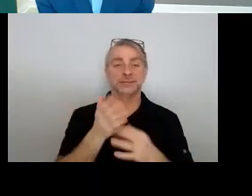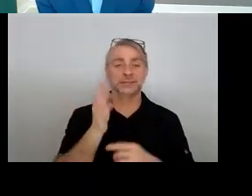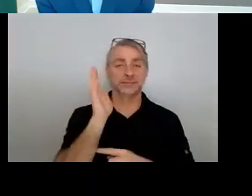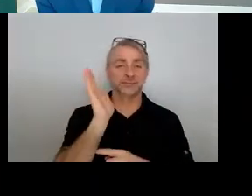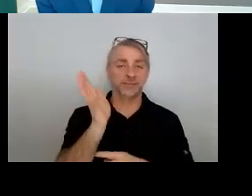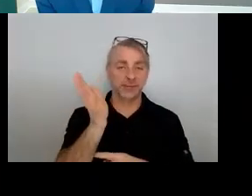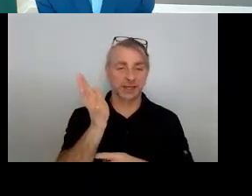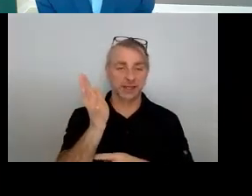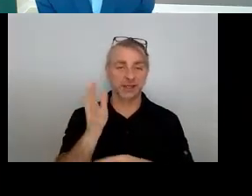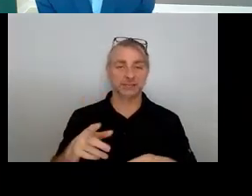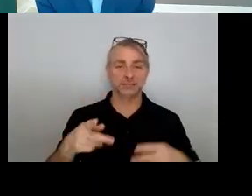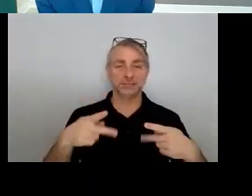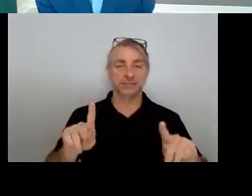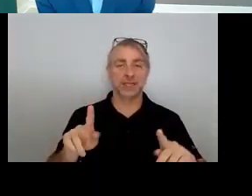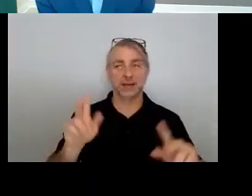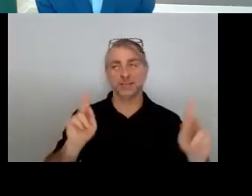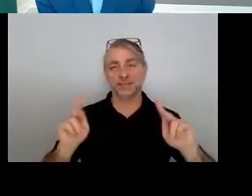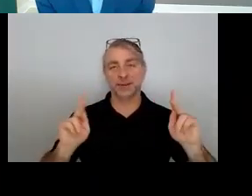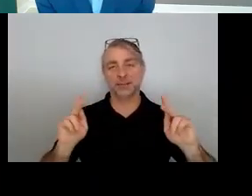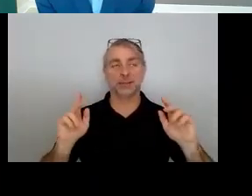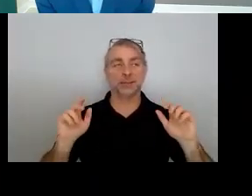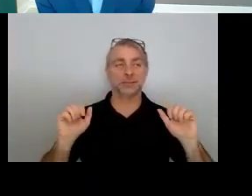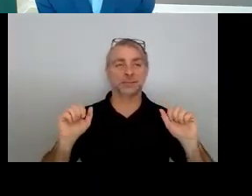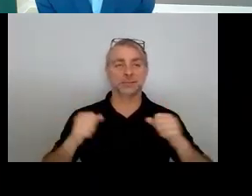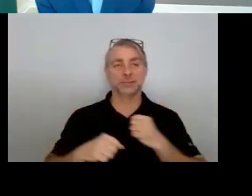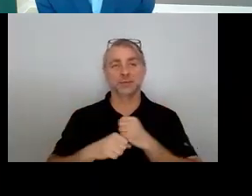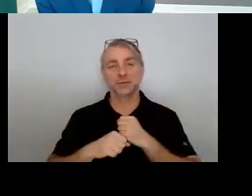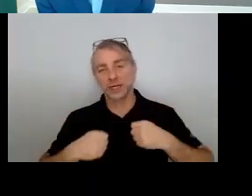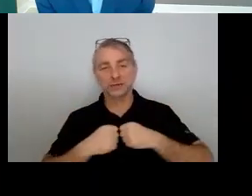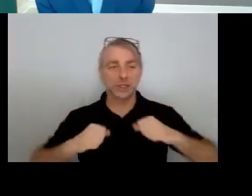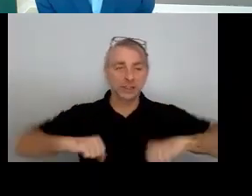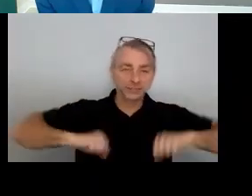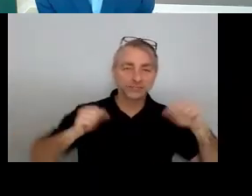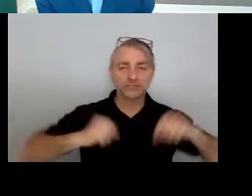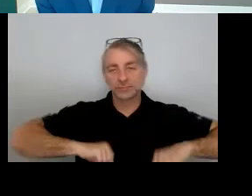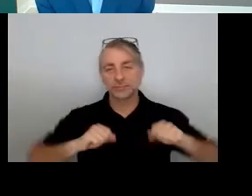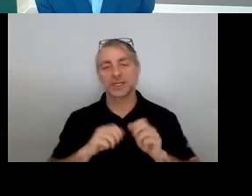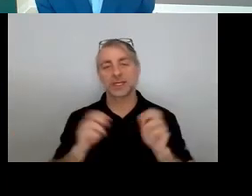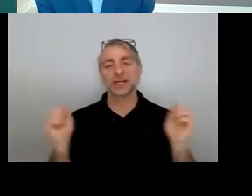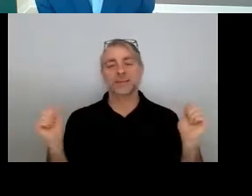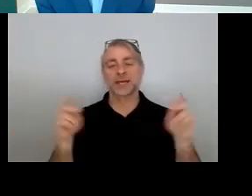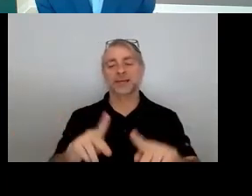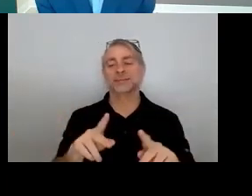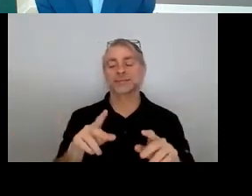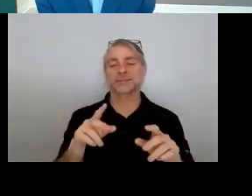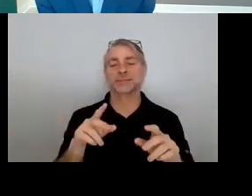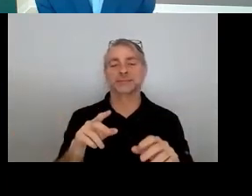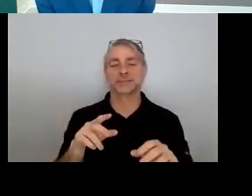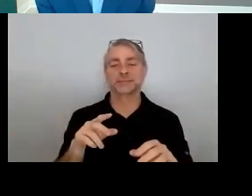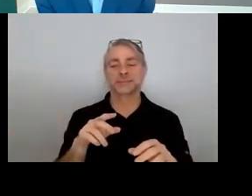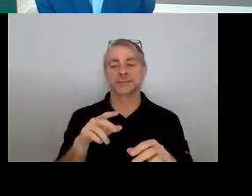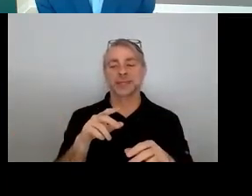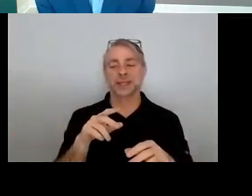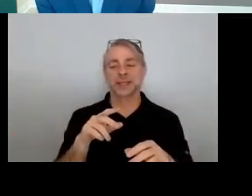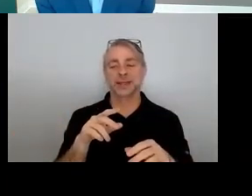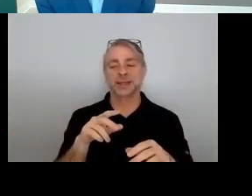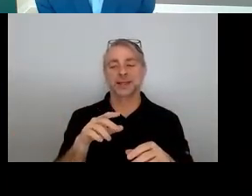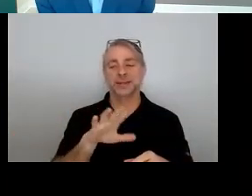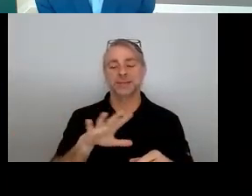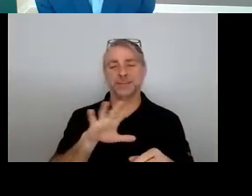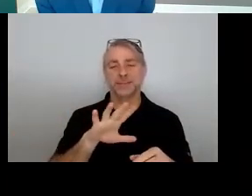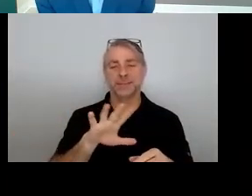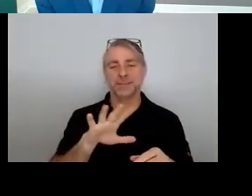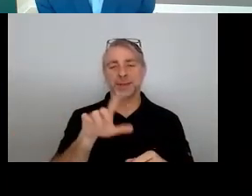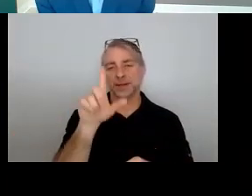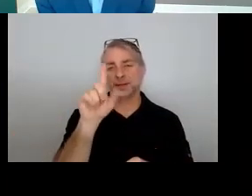everyone to stretch and pull away and all, and come back at exactly 20 before the hour, or